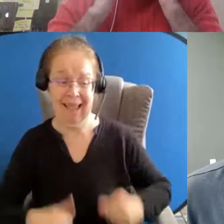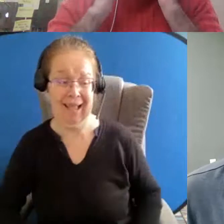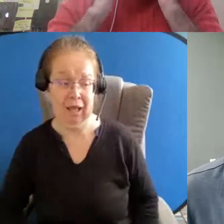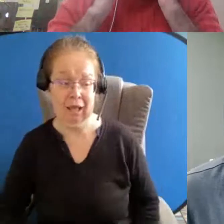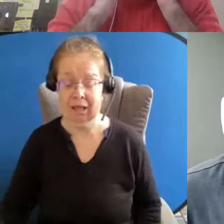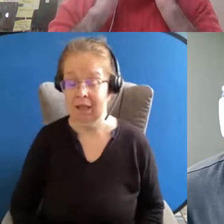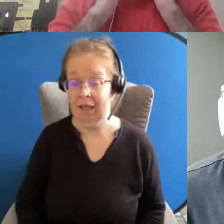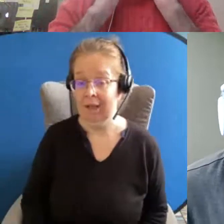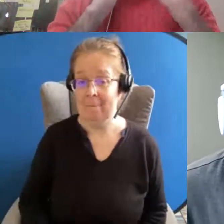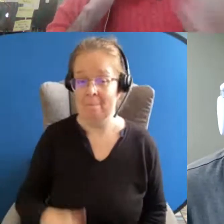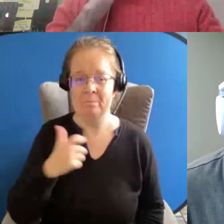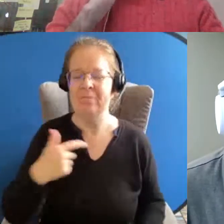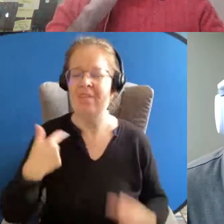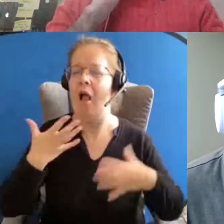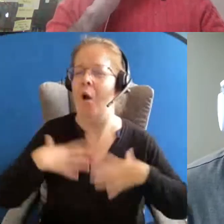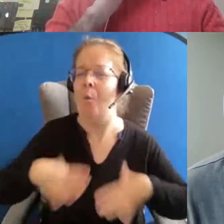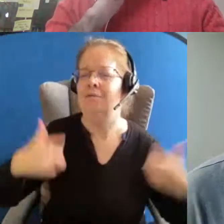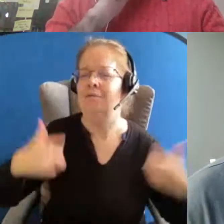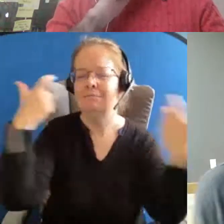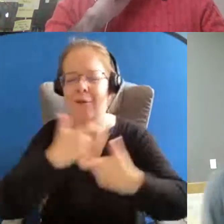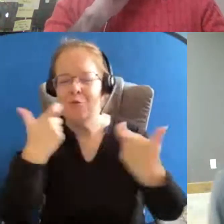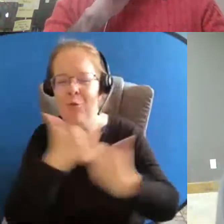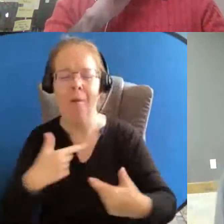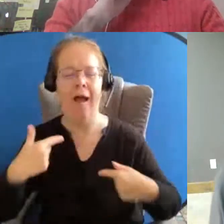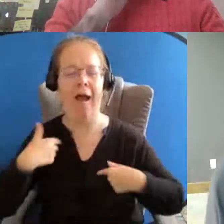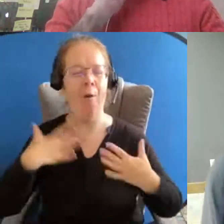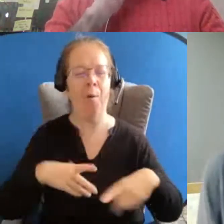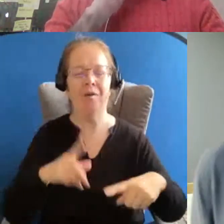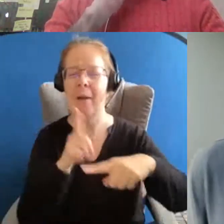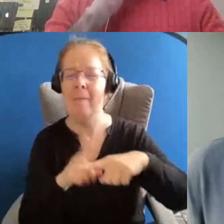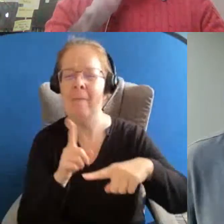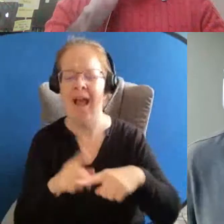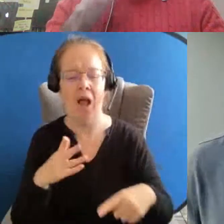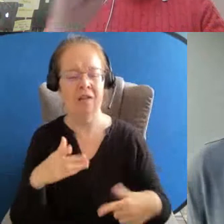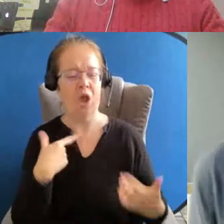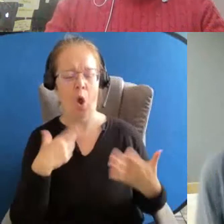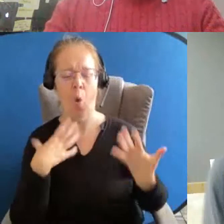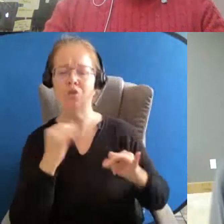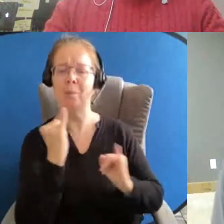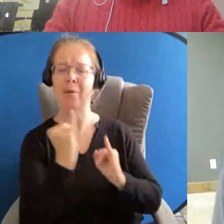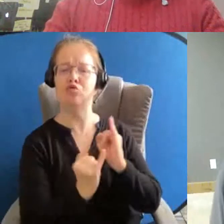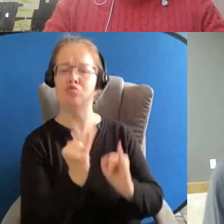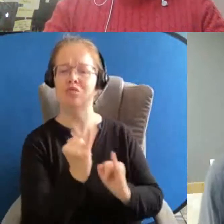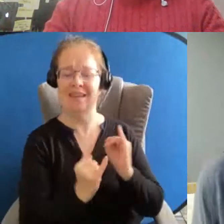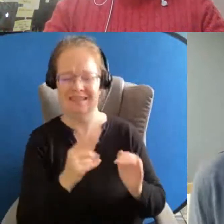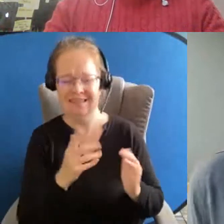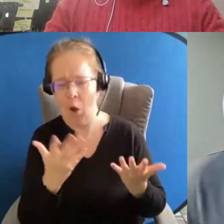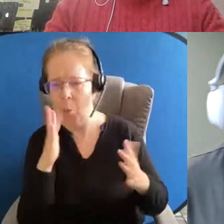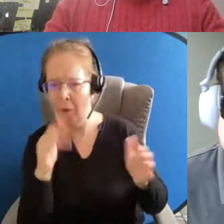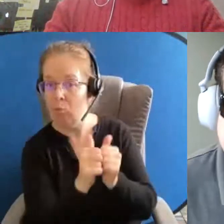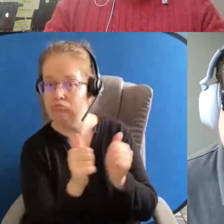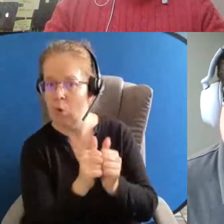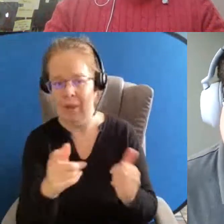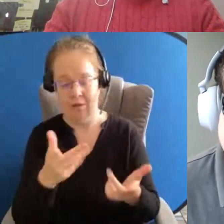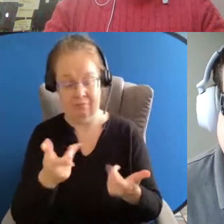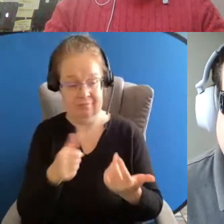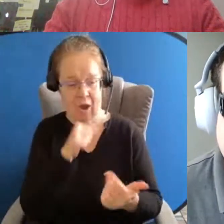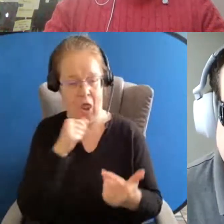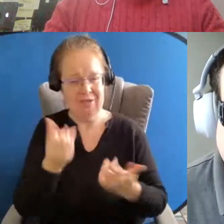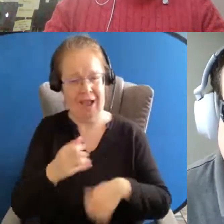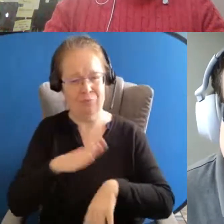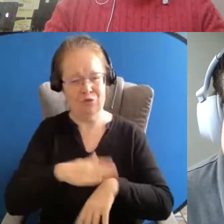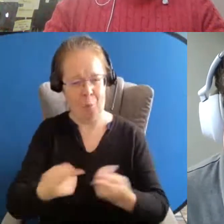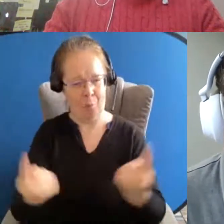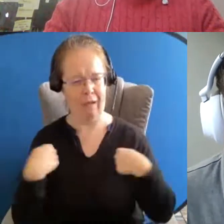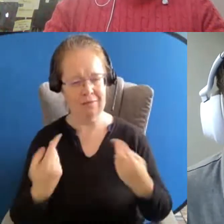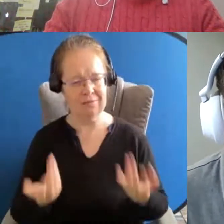I want it to be humorous. I want it to be positive. I want there to be critique where it's appropriate. This is a chance for you to spend some time with us. And with that